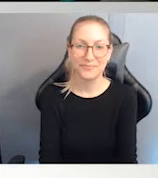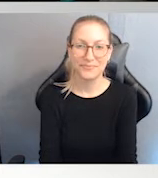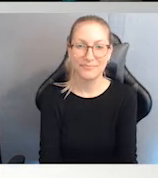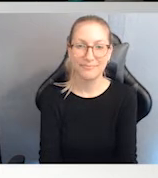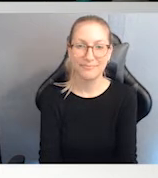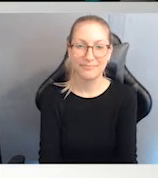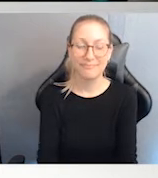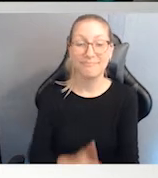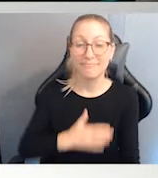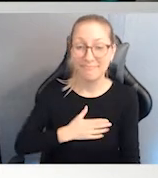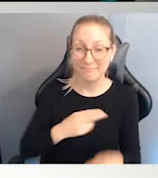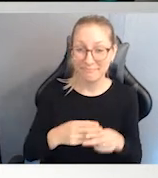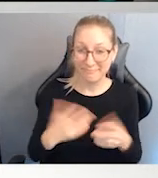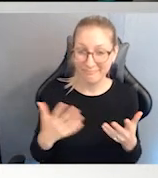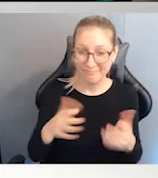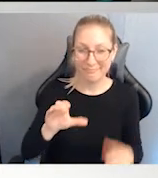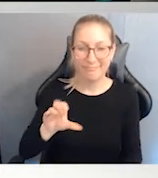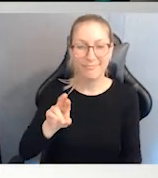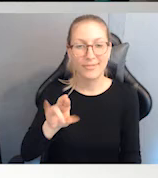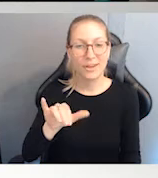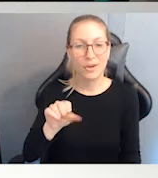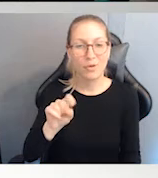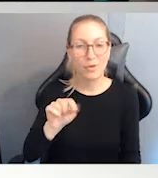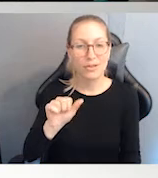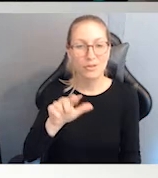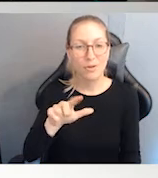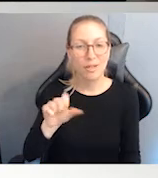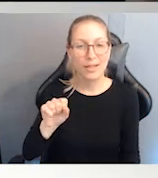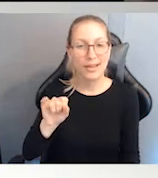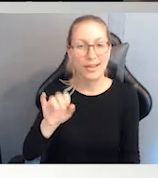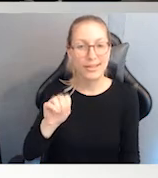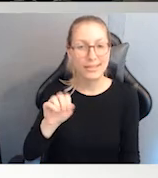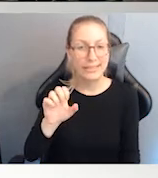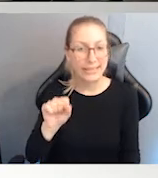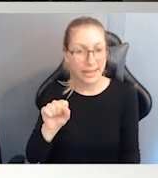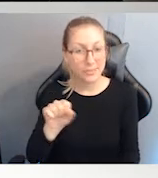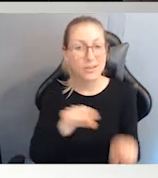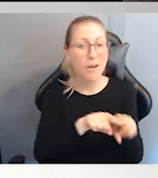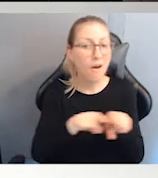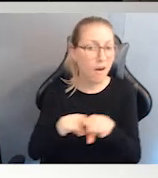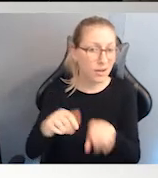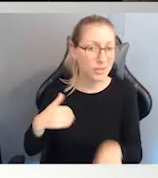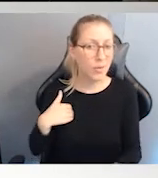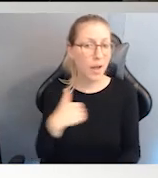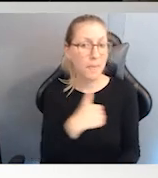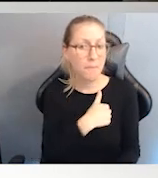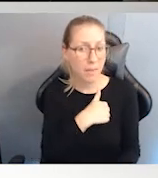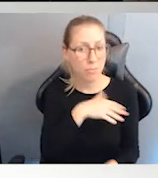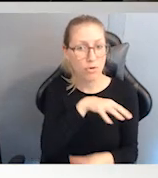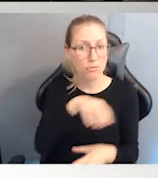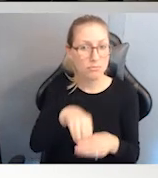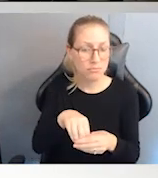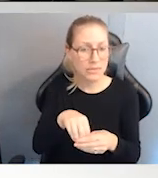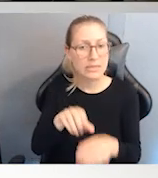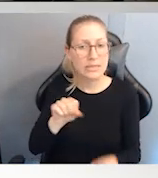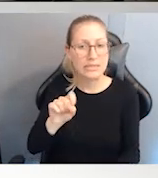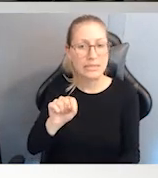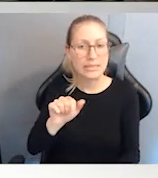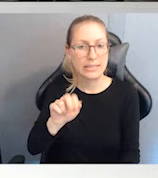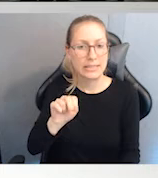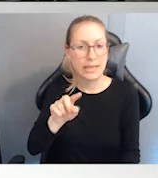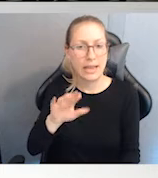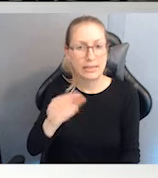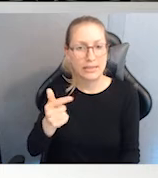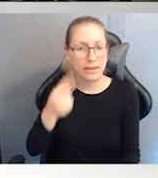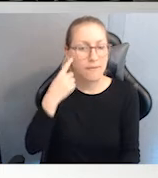My name is Crystal Sims. I'm also a member of Standing for Independence and a president advisor.